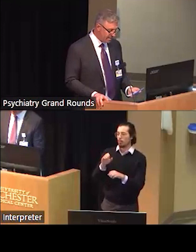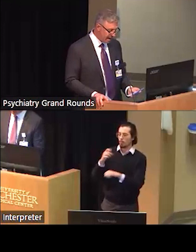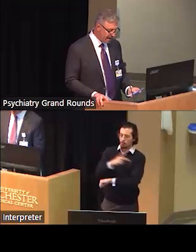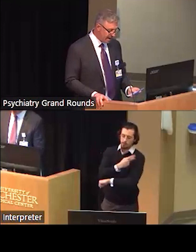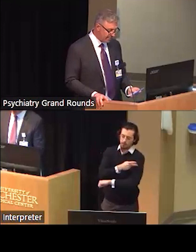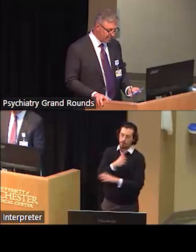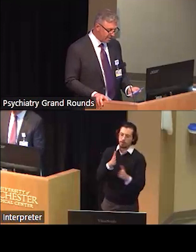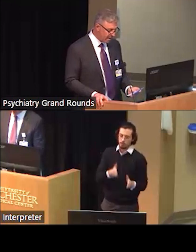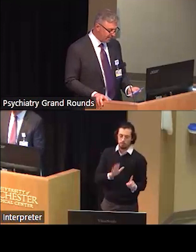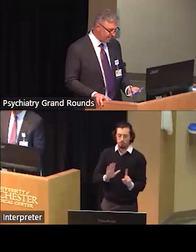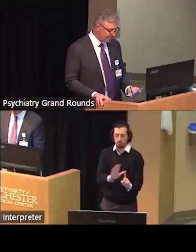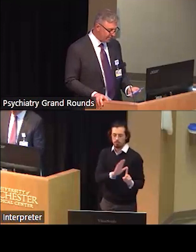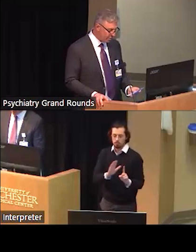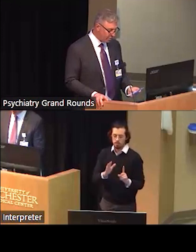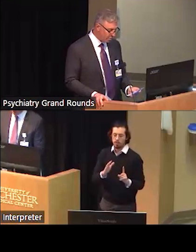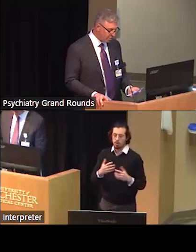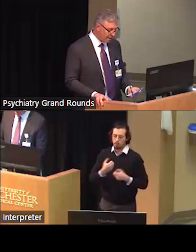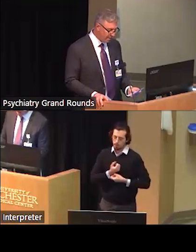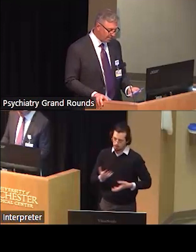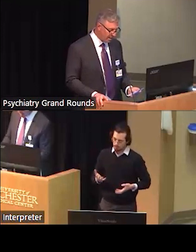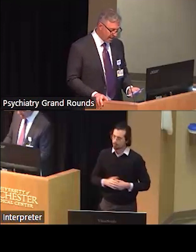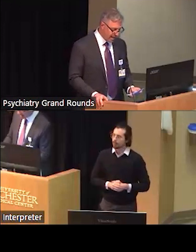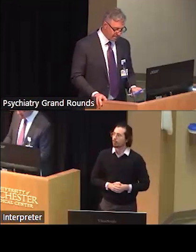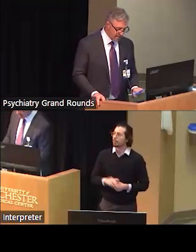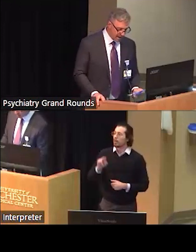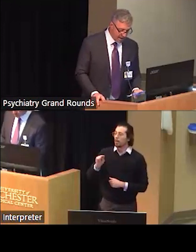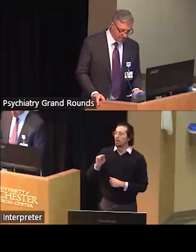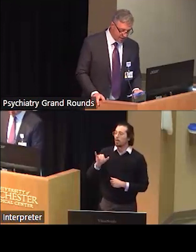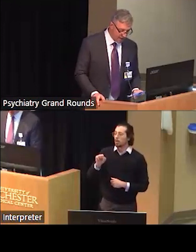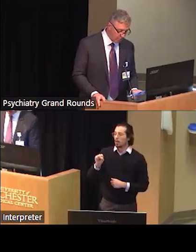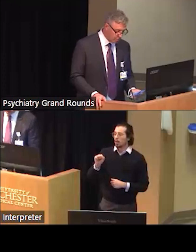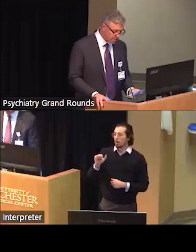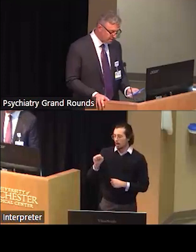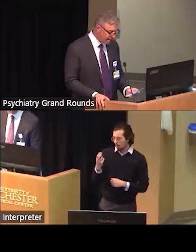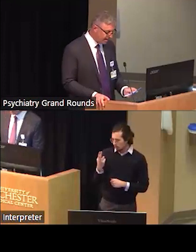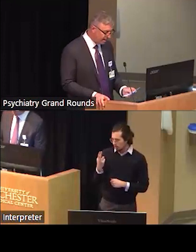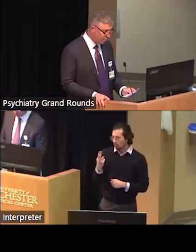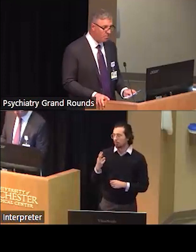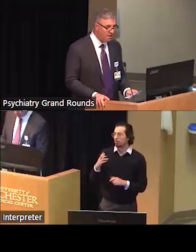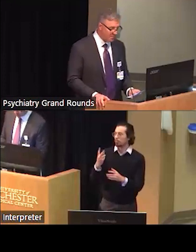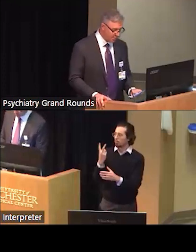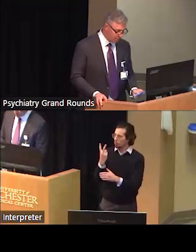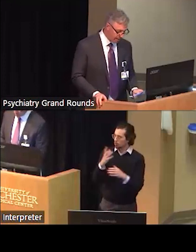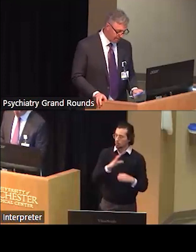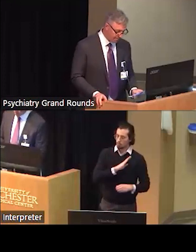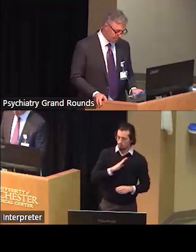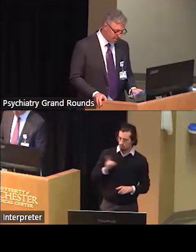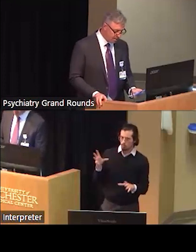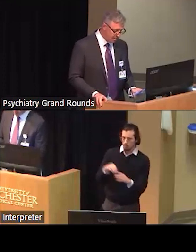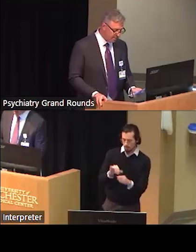and the NIOSH Office for Total Worker Health and the NIOSH Health Work Design and Wellbeing